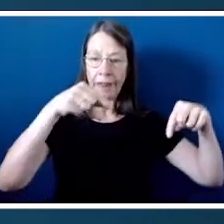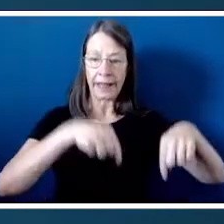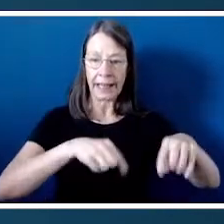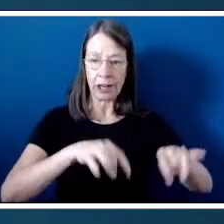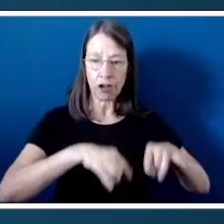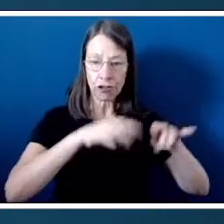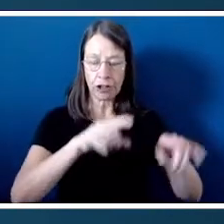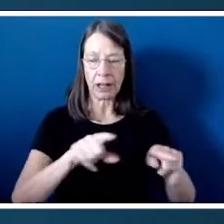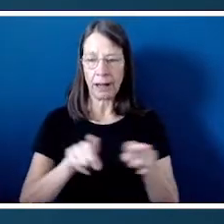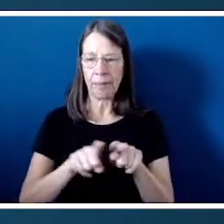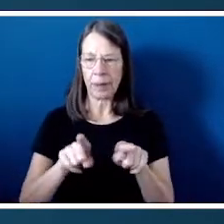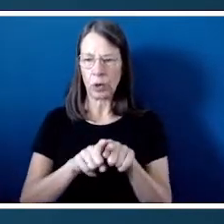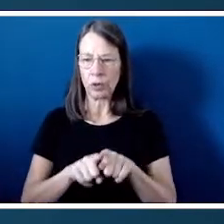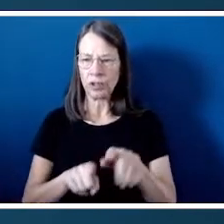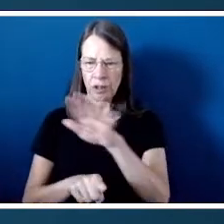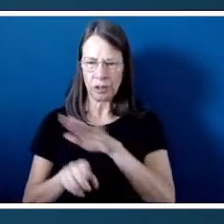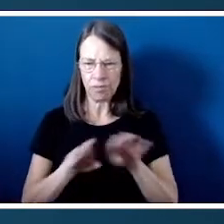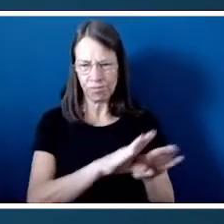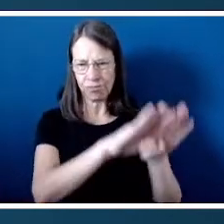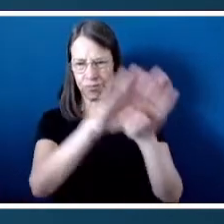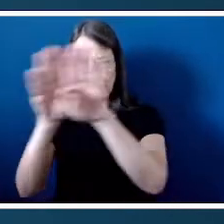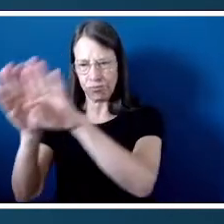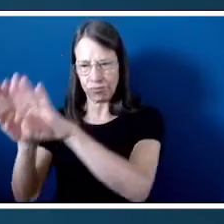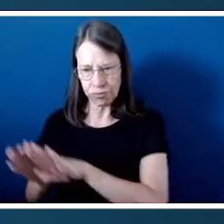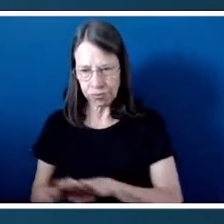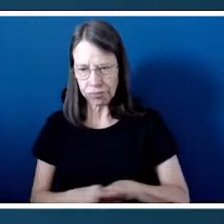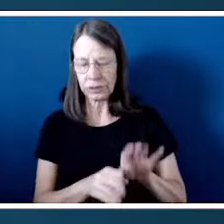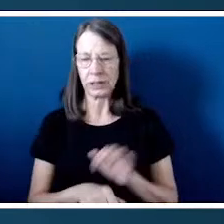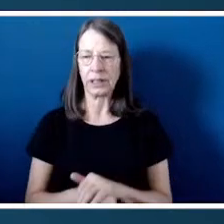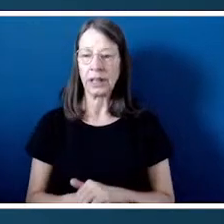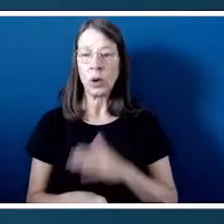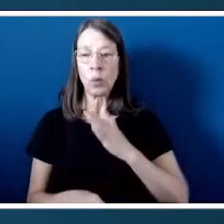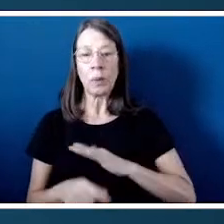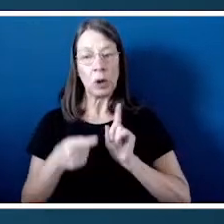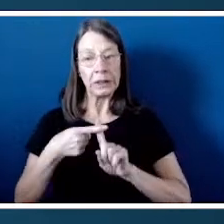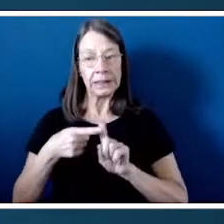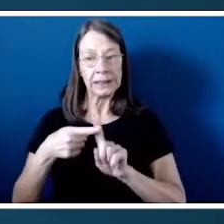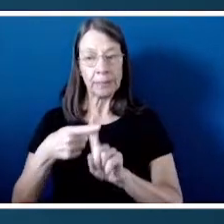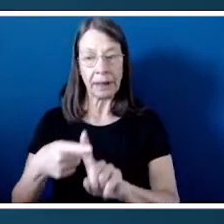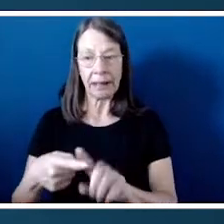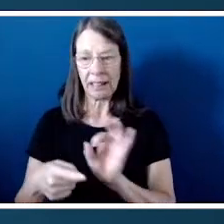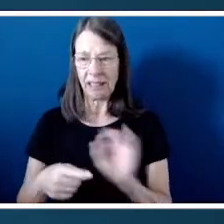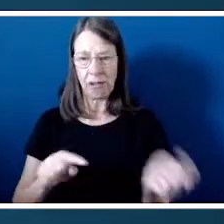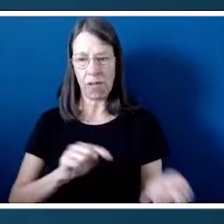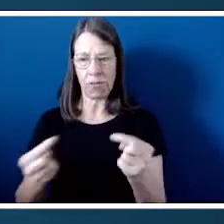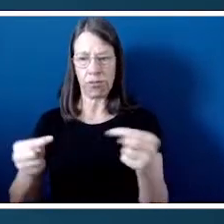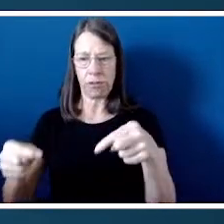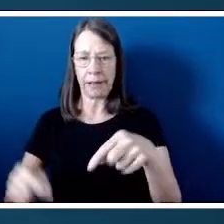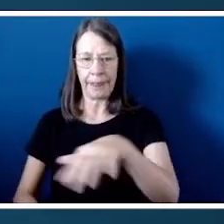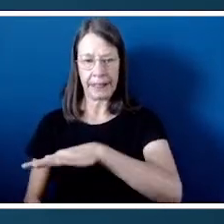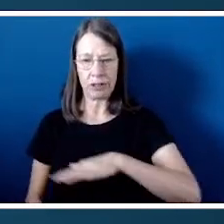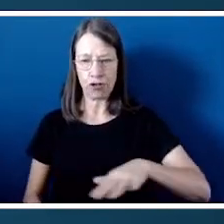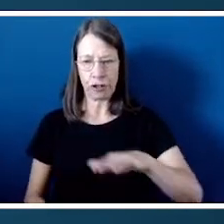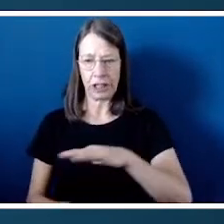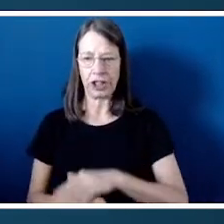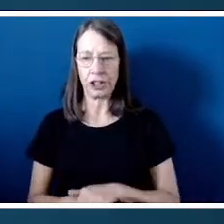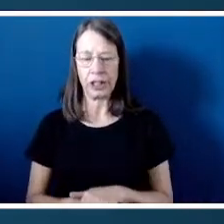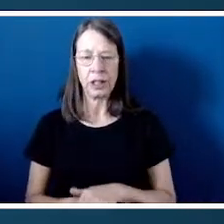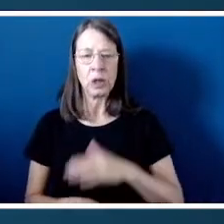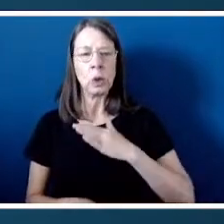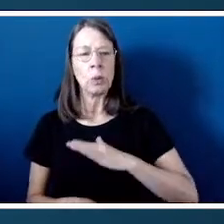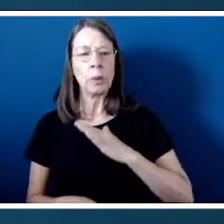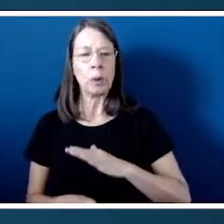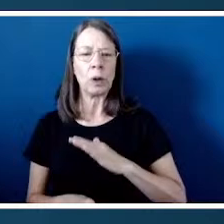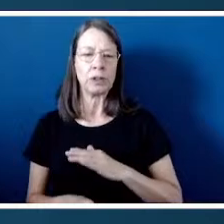region, a partnership that ultimately makes our Great Blue Pacific far more secure as a